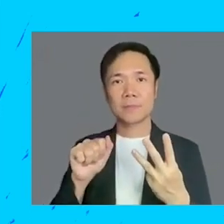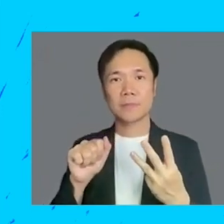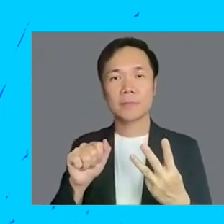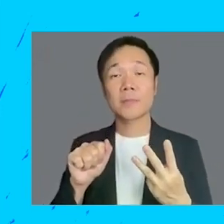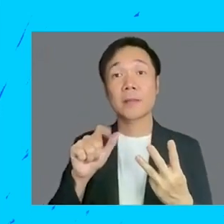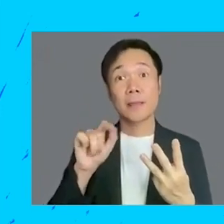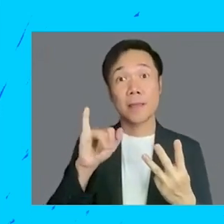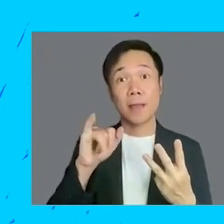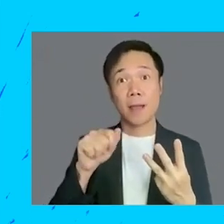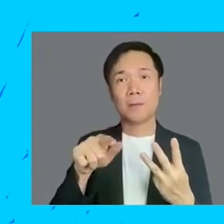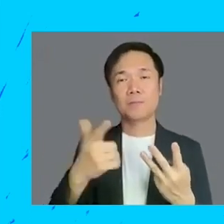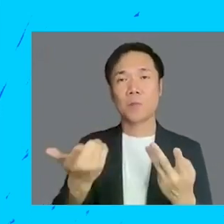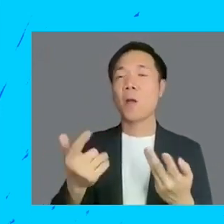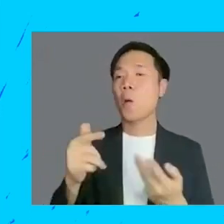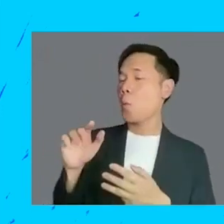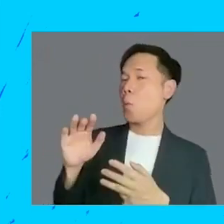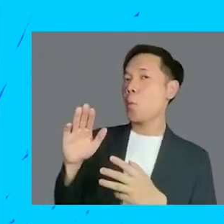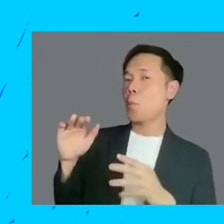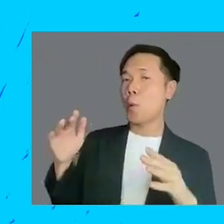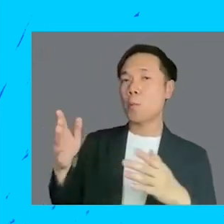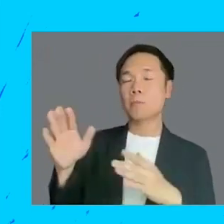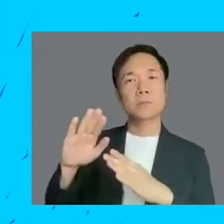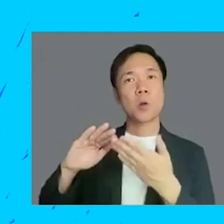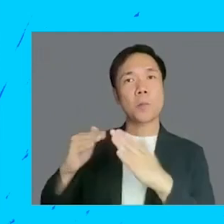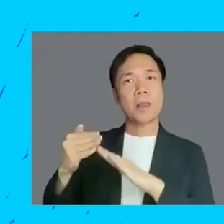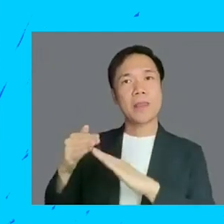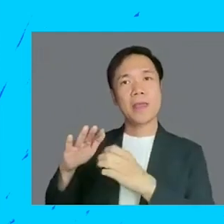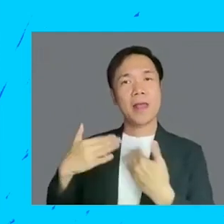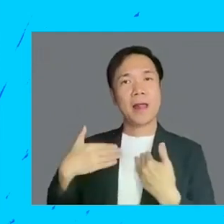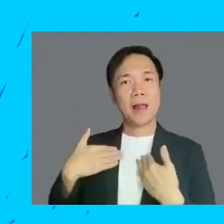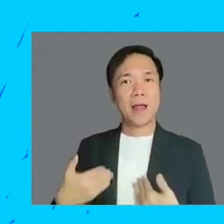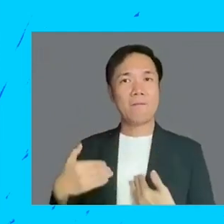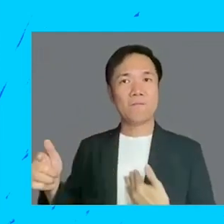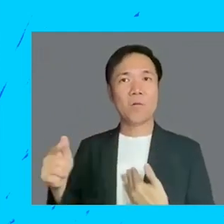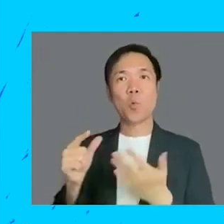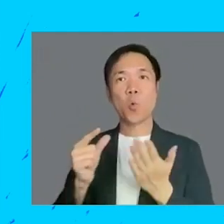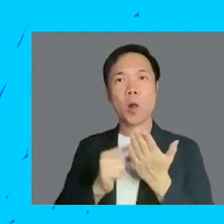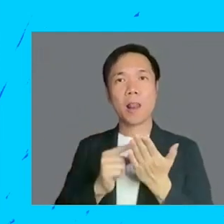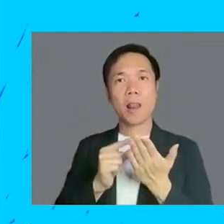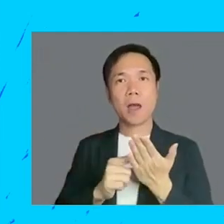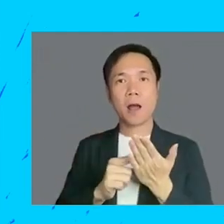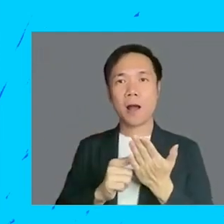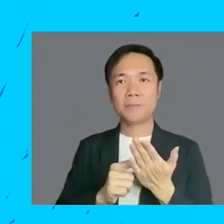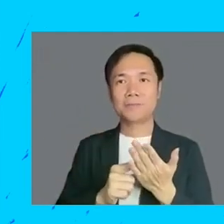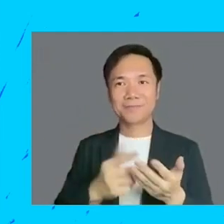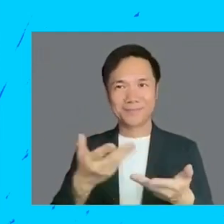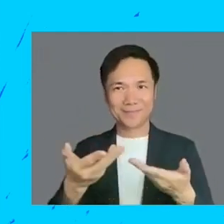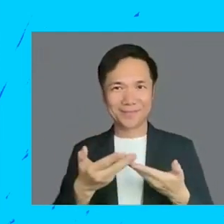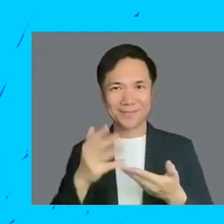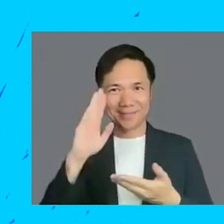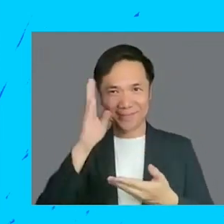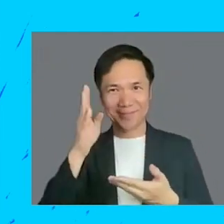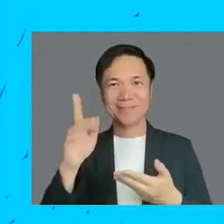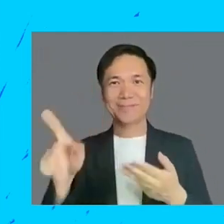Manager from Reach Out Mbuya Community Health Initiative, Uganda. You are welcome and thank you for joining